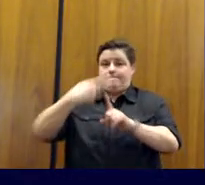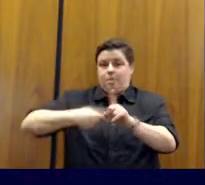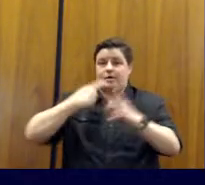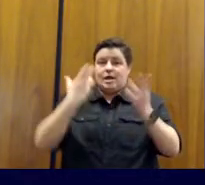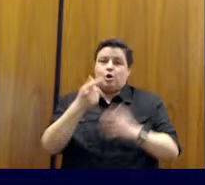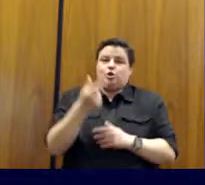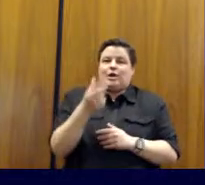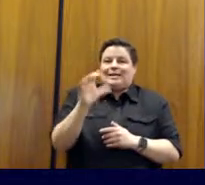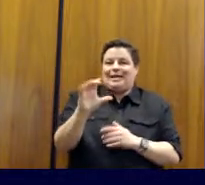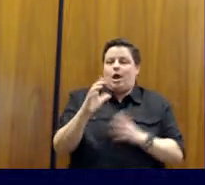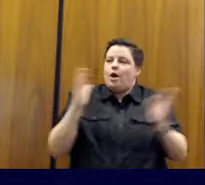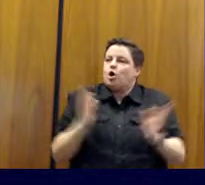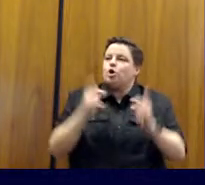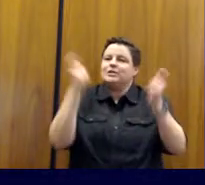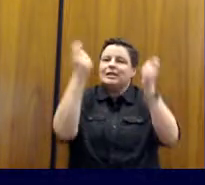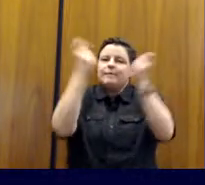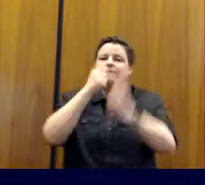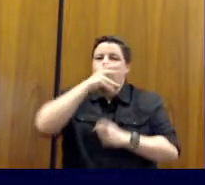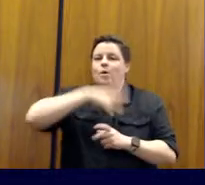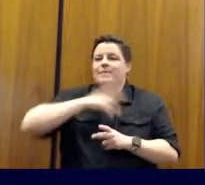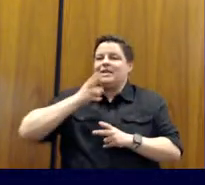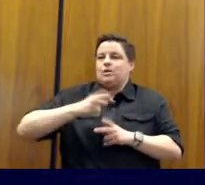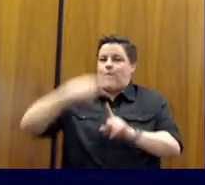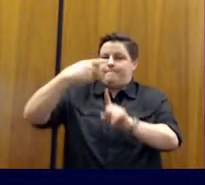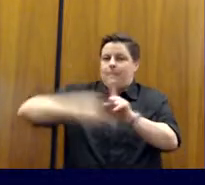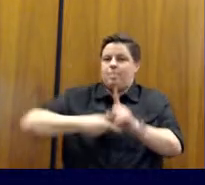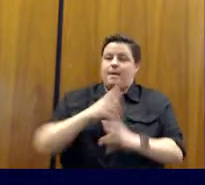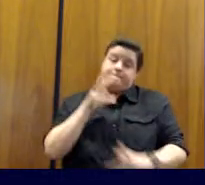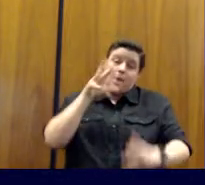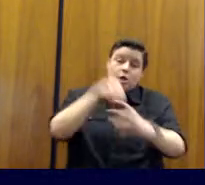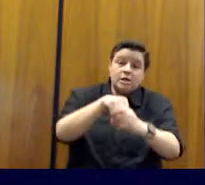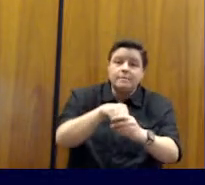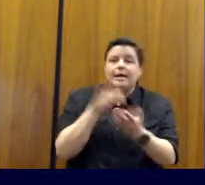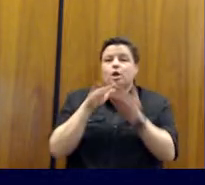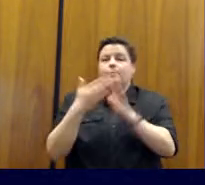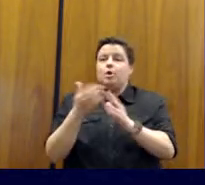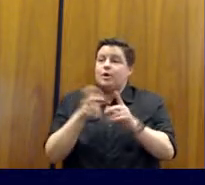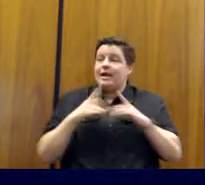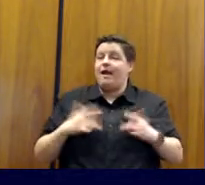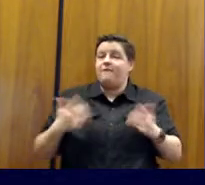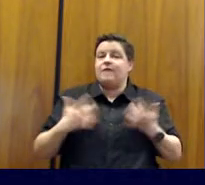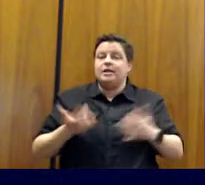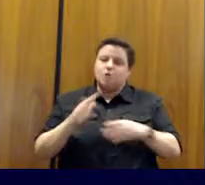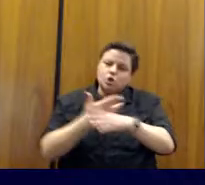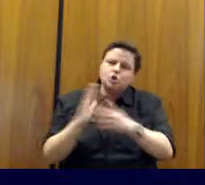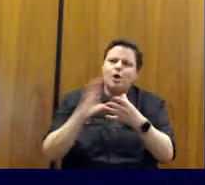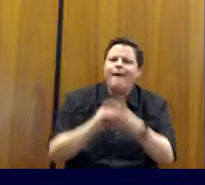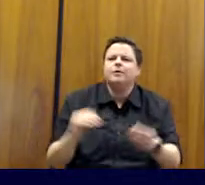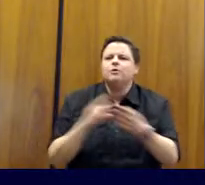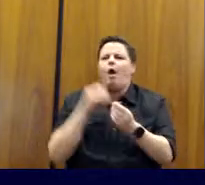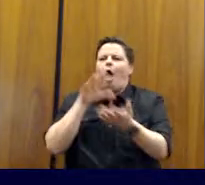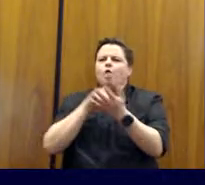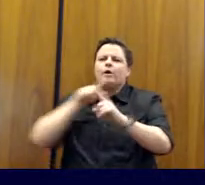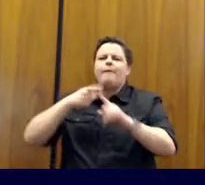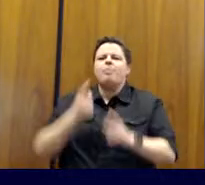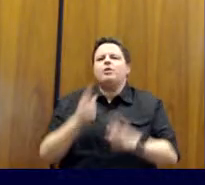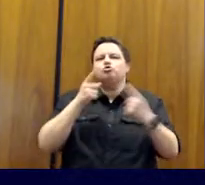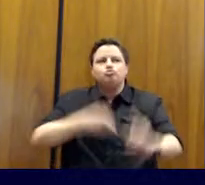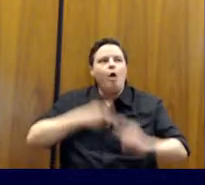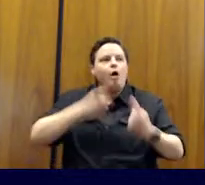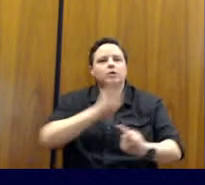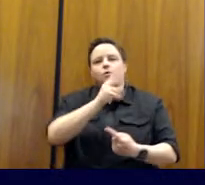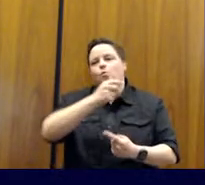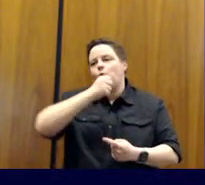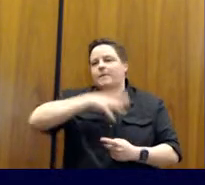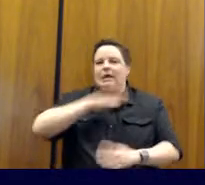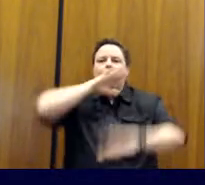and encourage the celebration of Women's History Month, participation in community events, sharing stories, and learning about the struggles women have